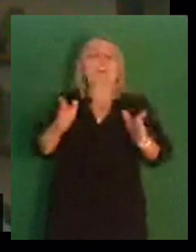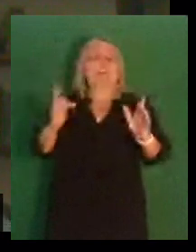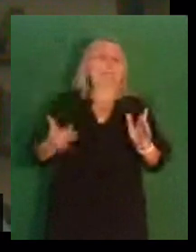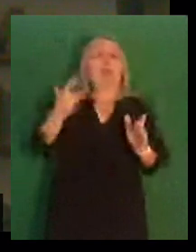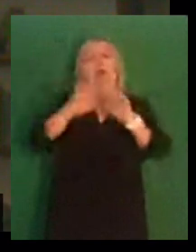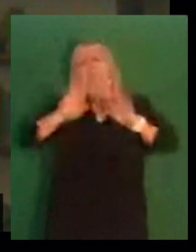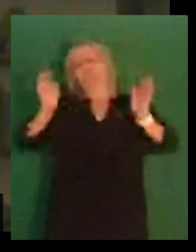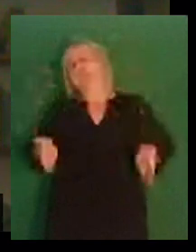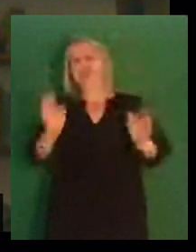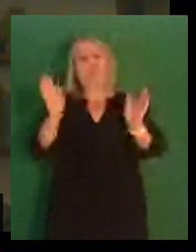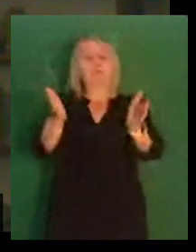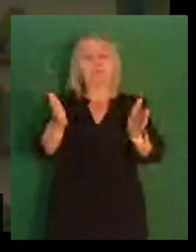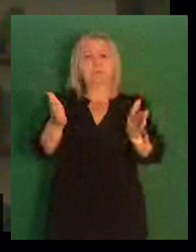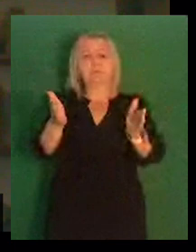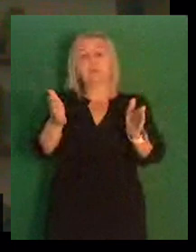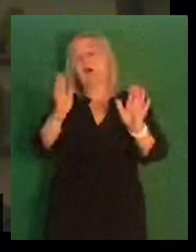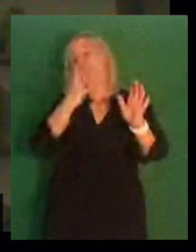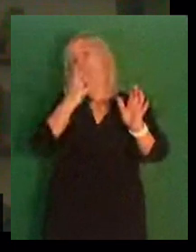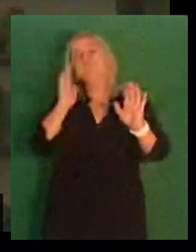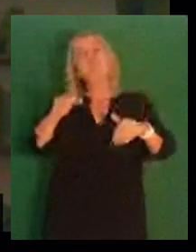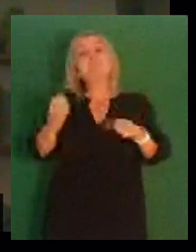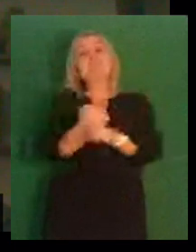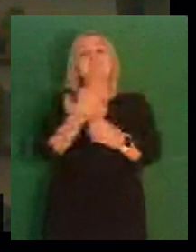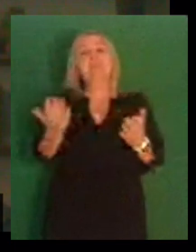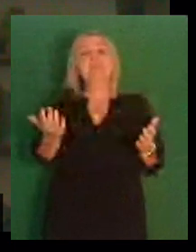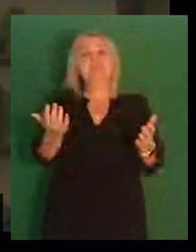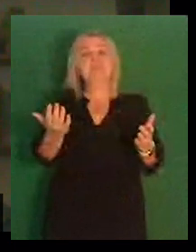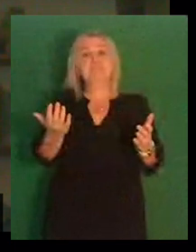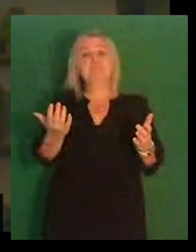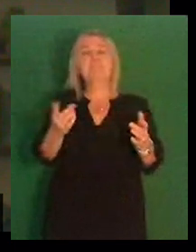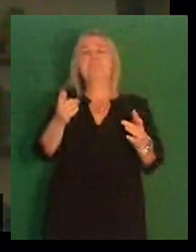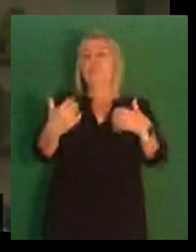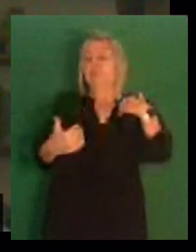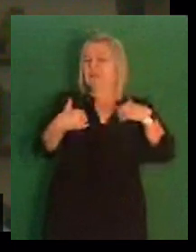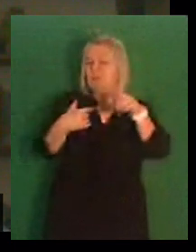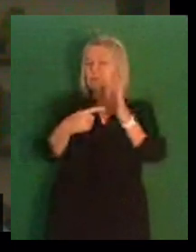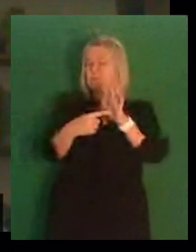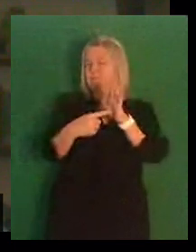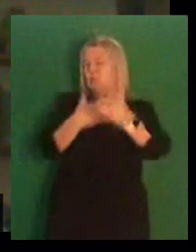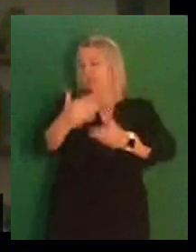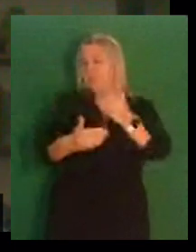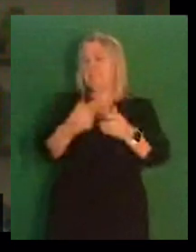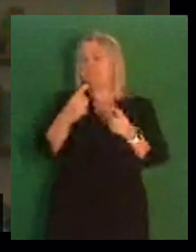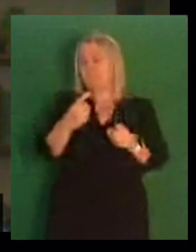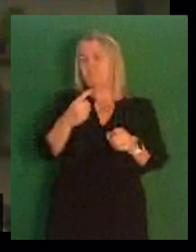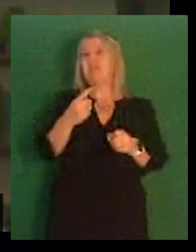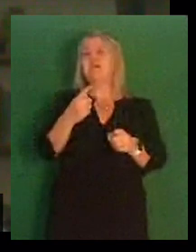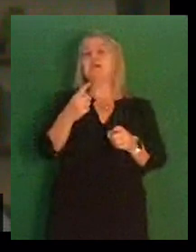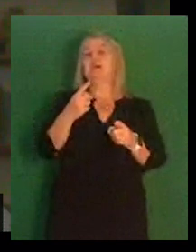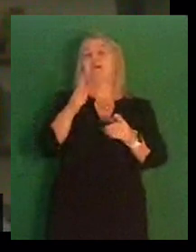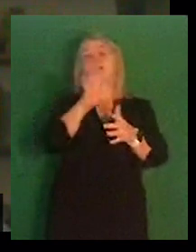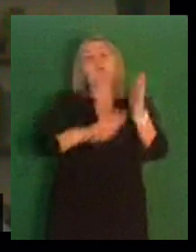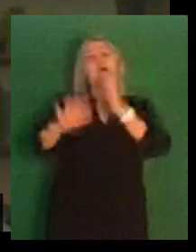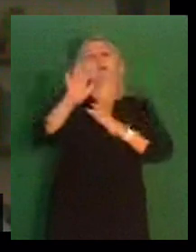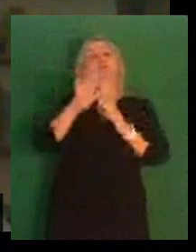but we did it. I think what's really interesting to share is that the National Arts Festival works. It's